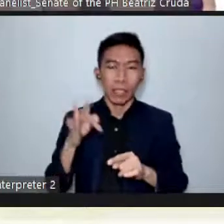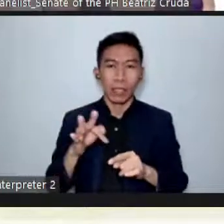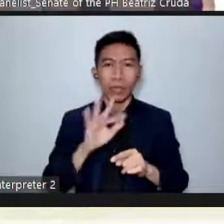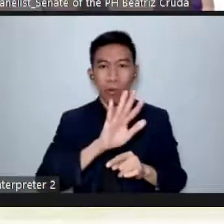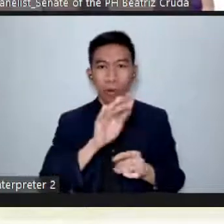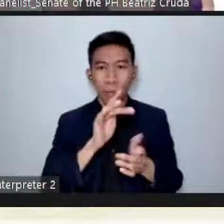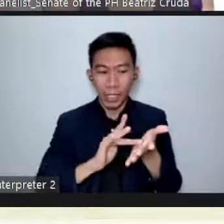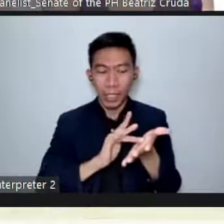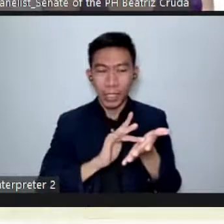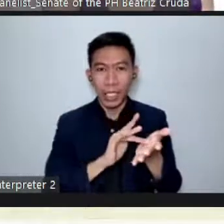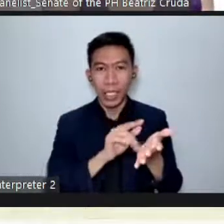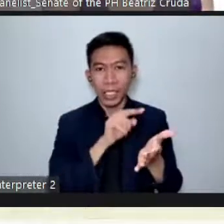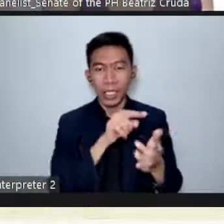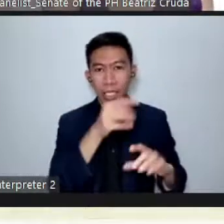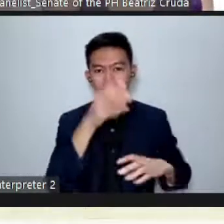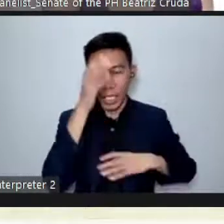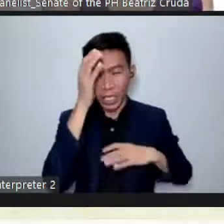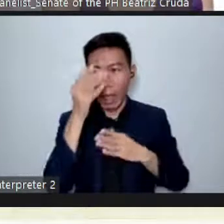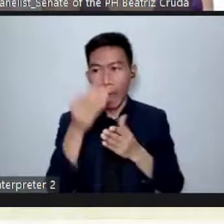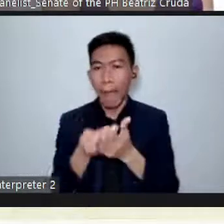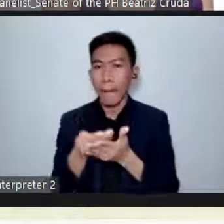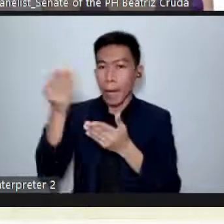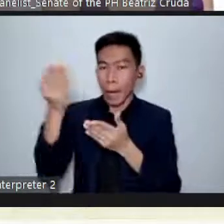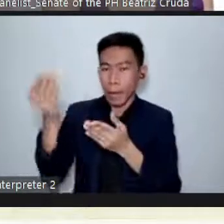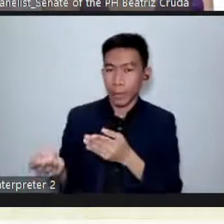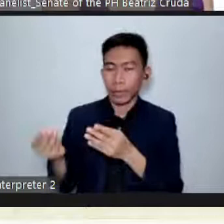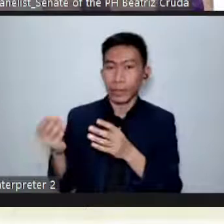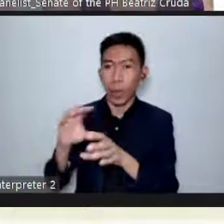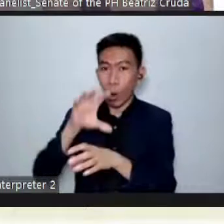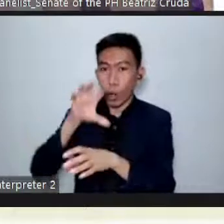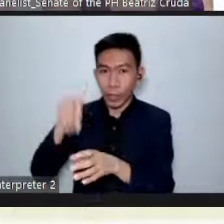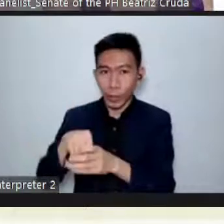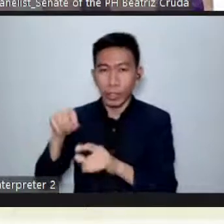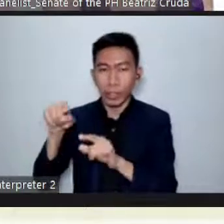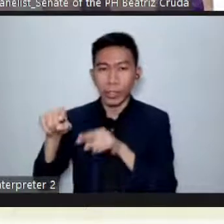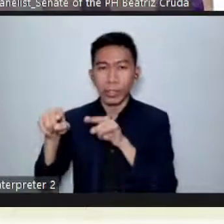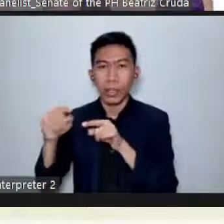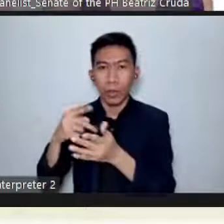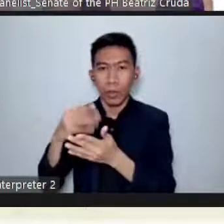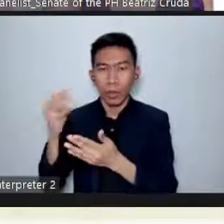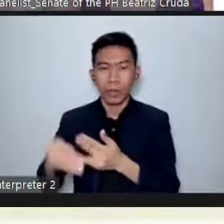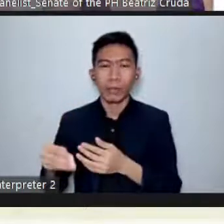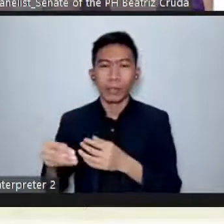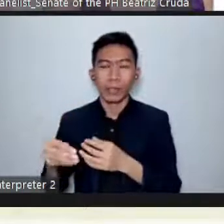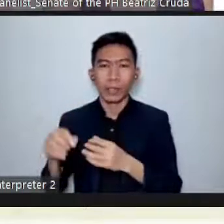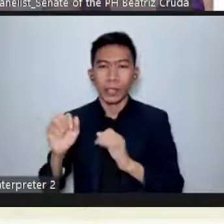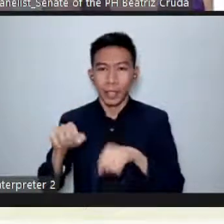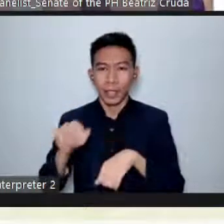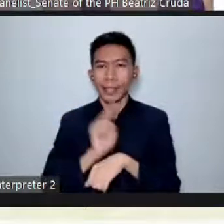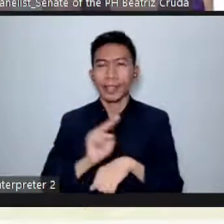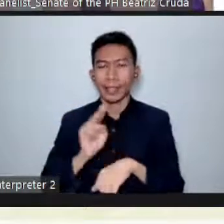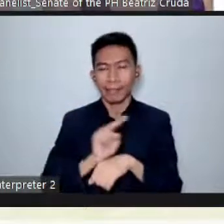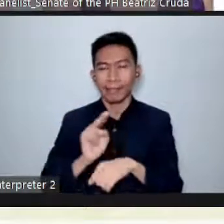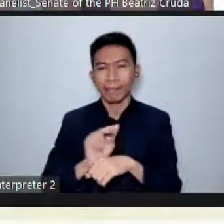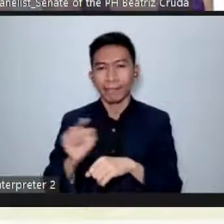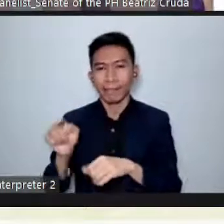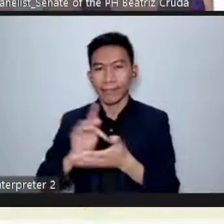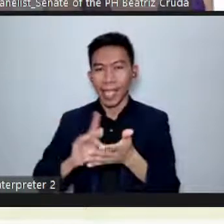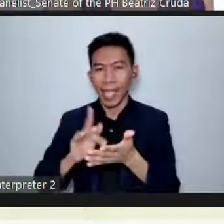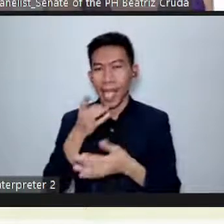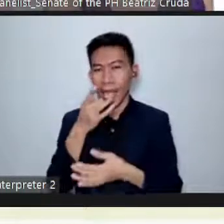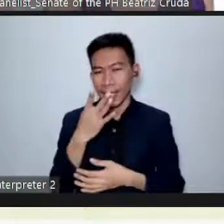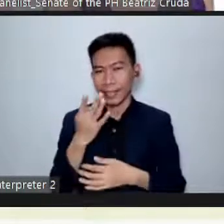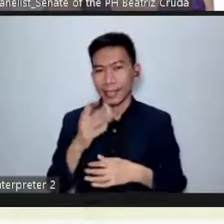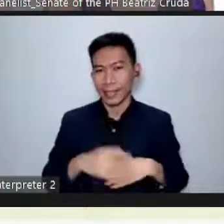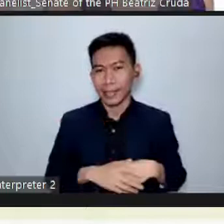condition is being bought as part of the program, then magagamit nyo po yung gamot. So it's